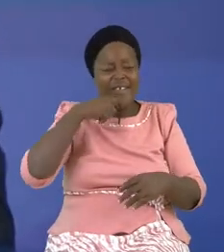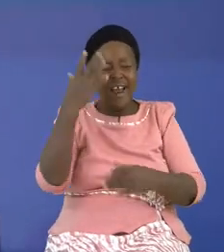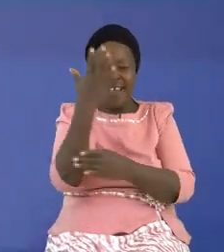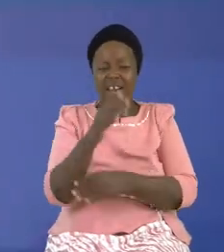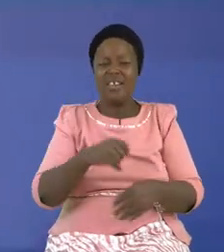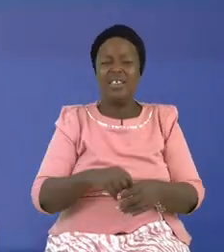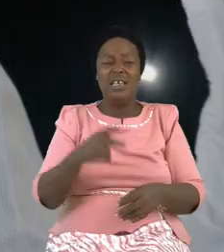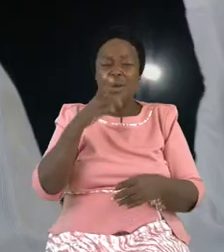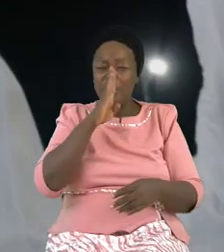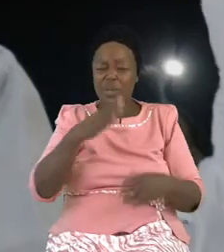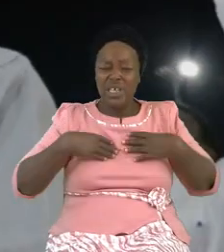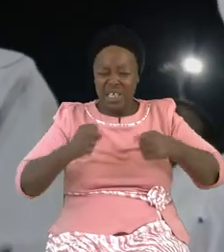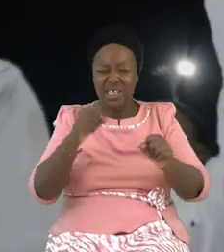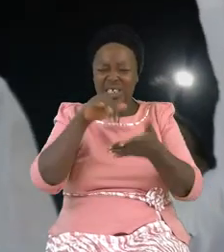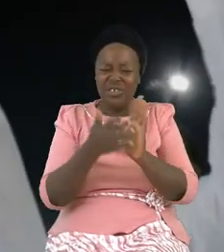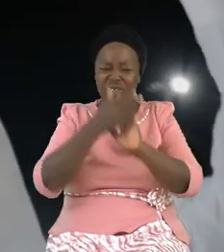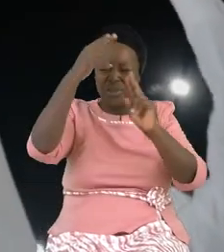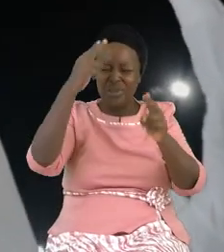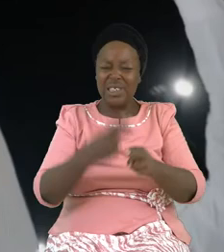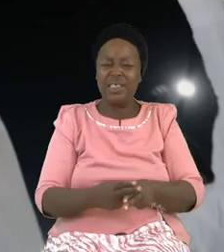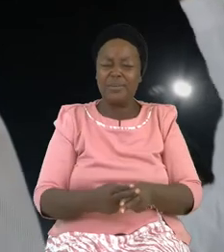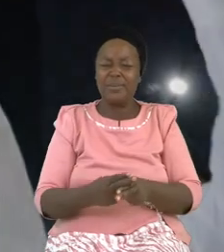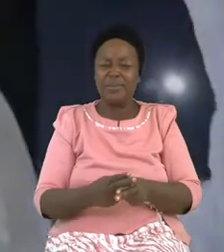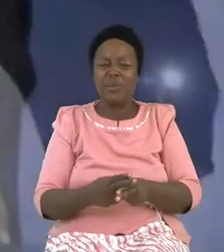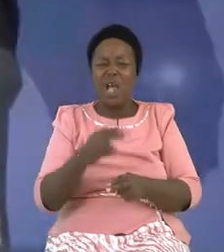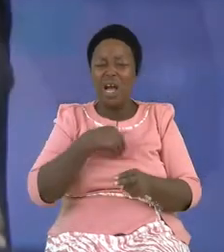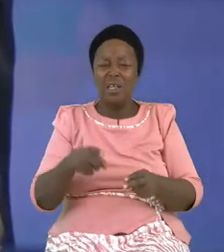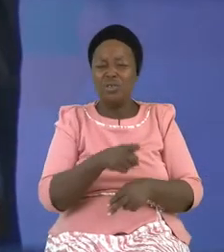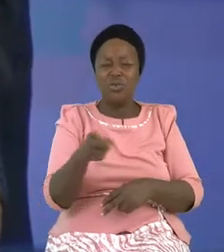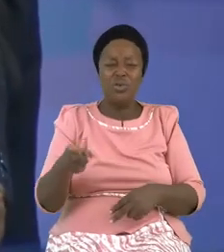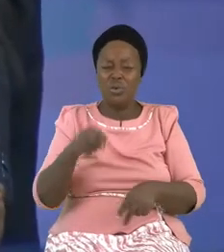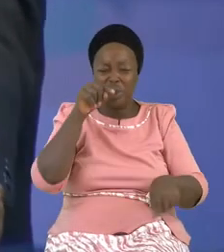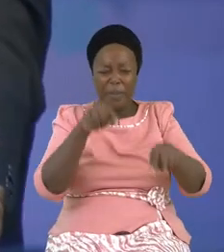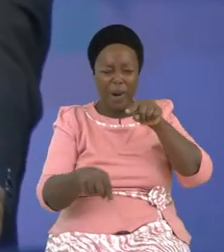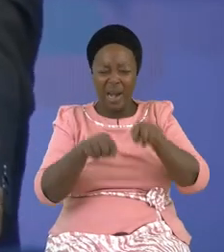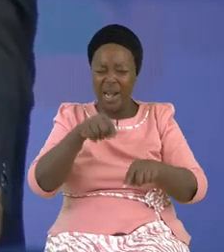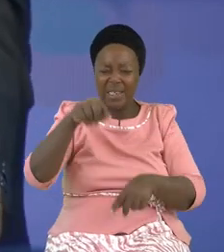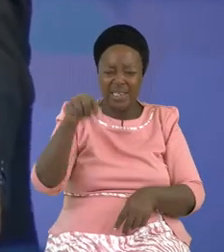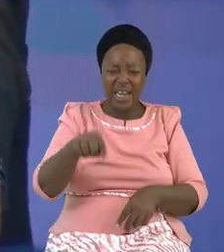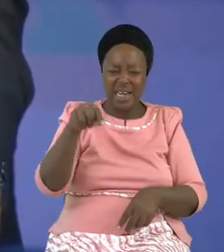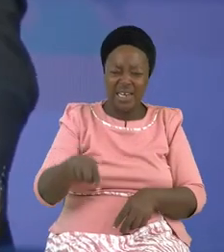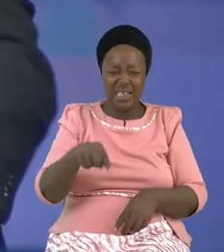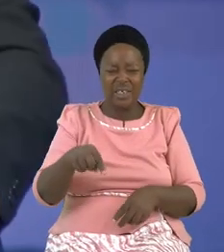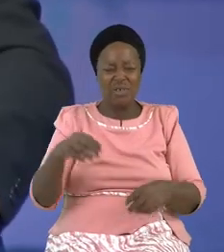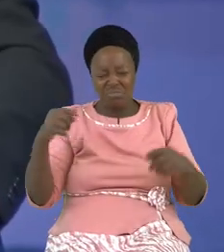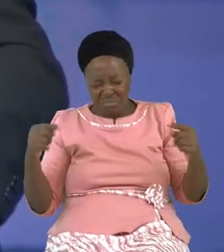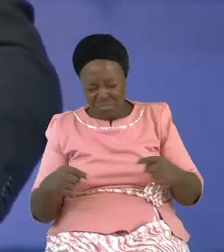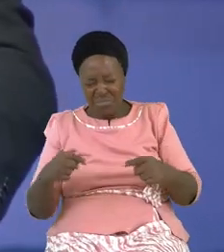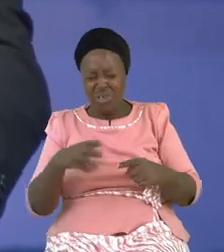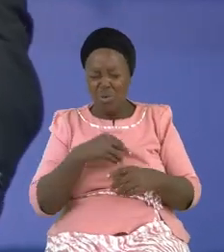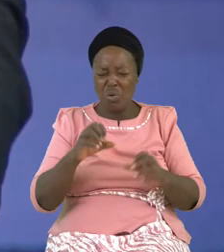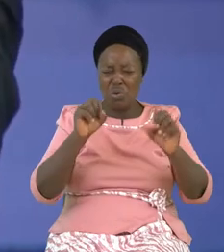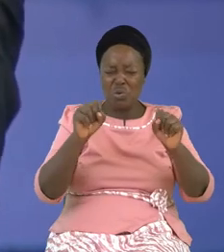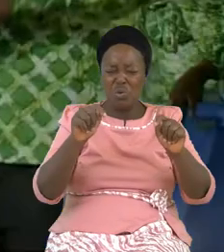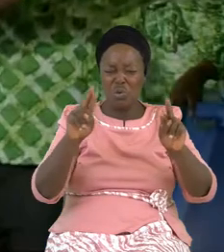in Jesus' name. And those paralyzed legs, arthritis or stroke, I pray the Lord will touch